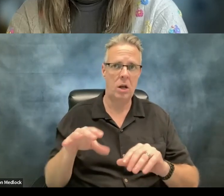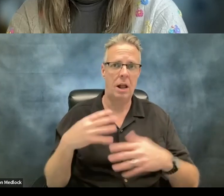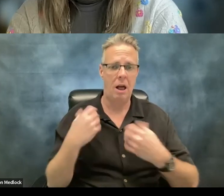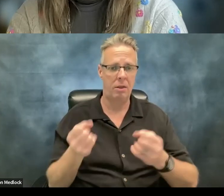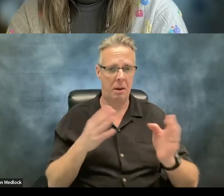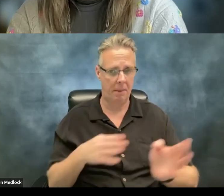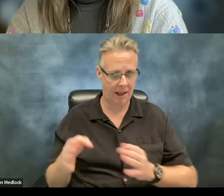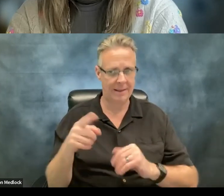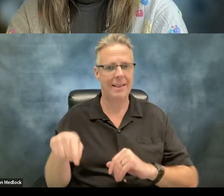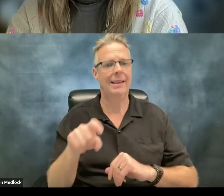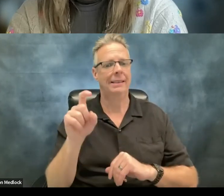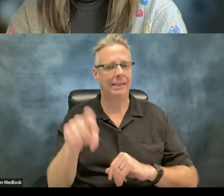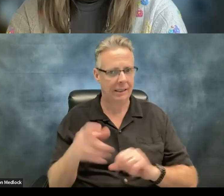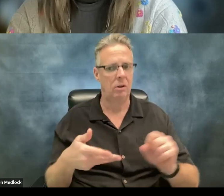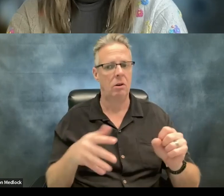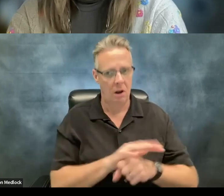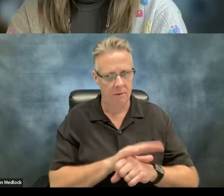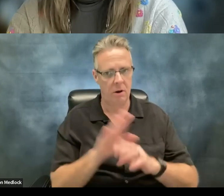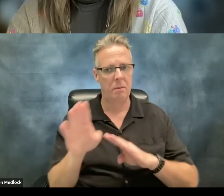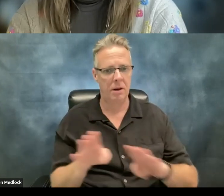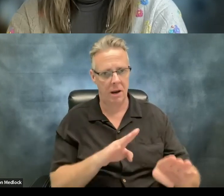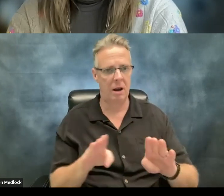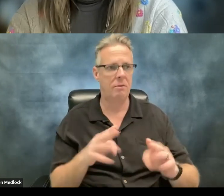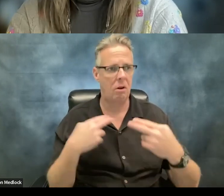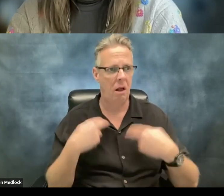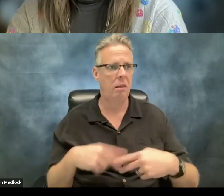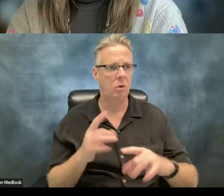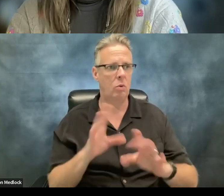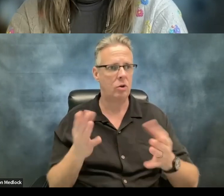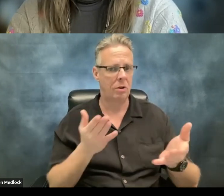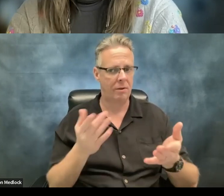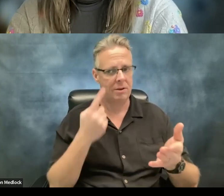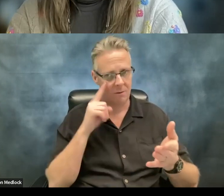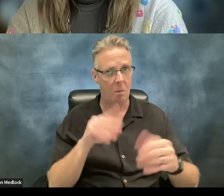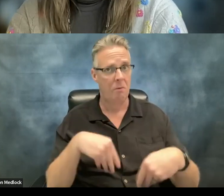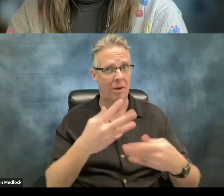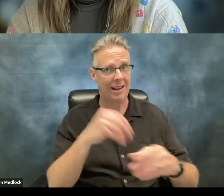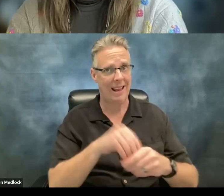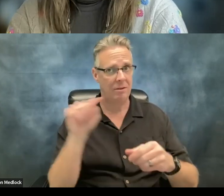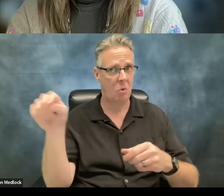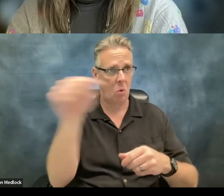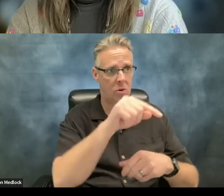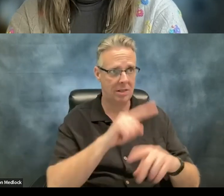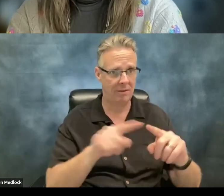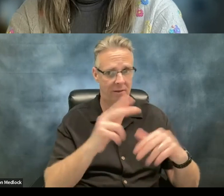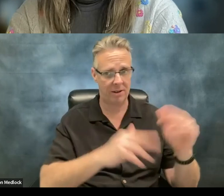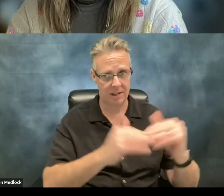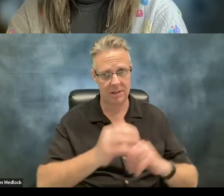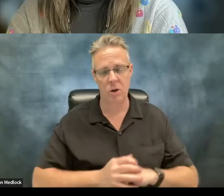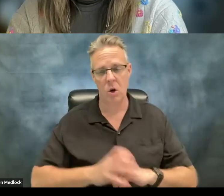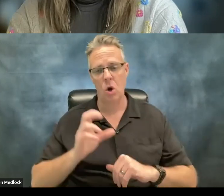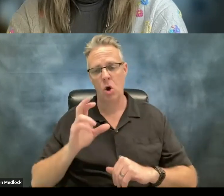do need to cover behavioral health crisis services that are provided in facilities. So crisis